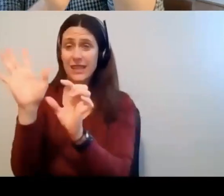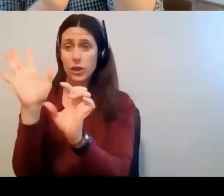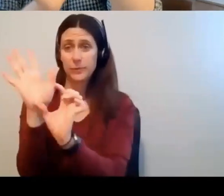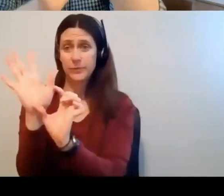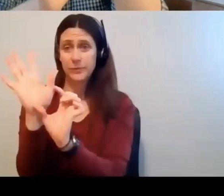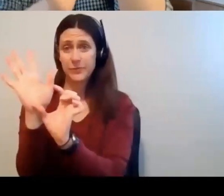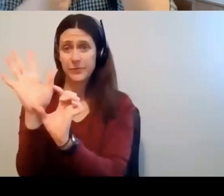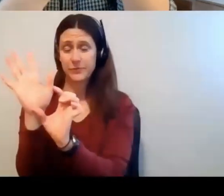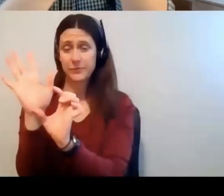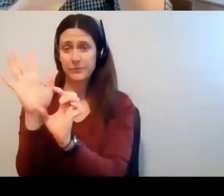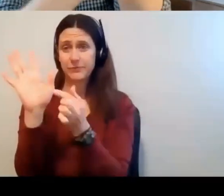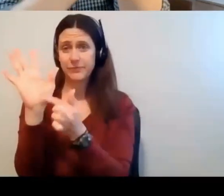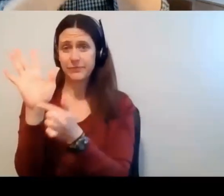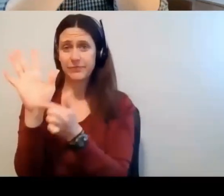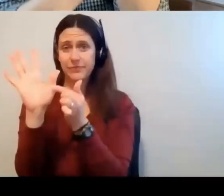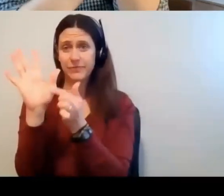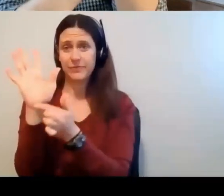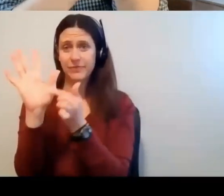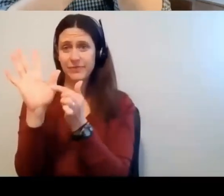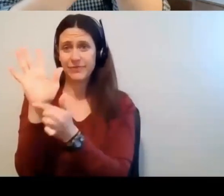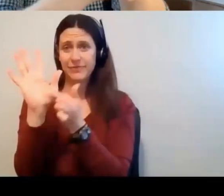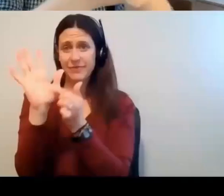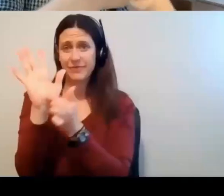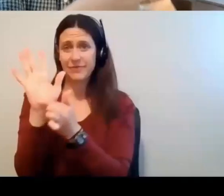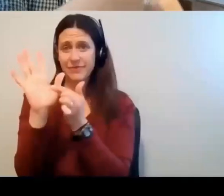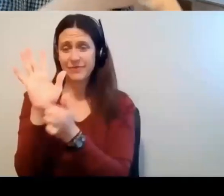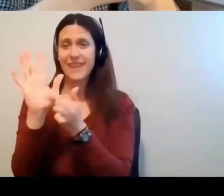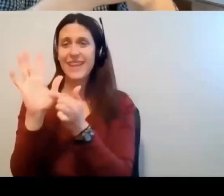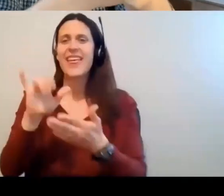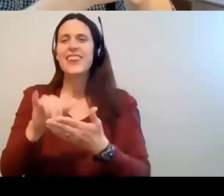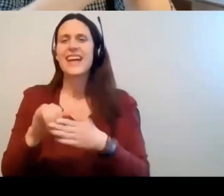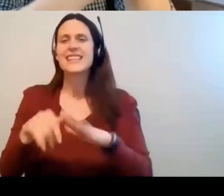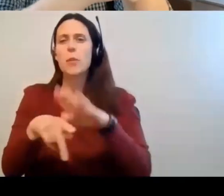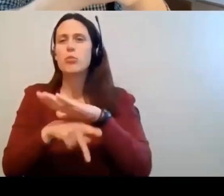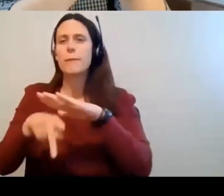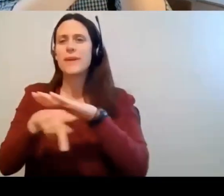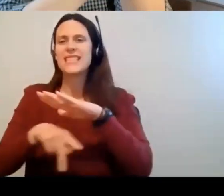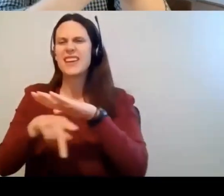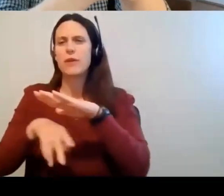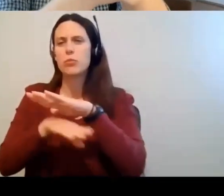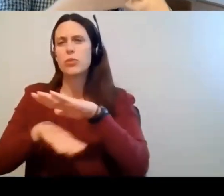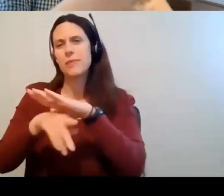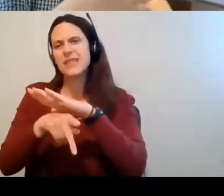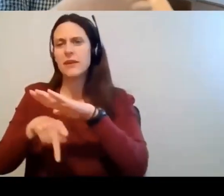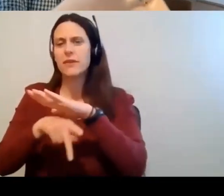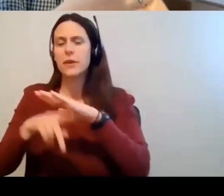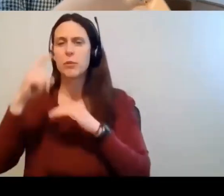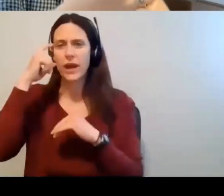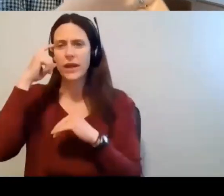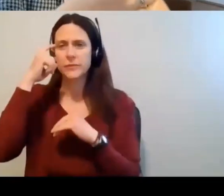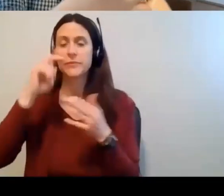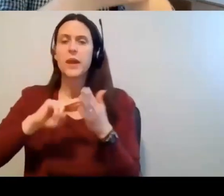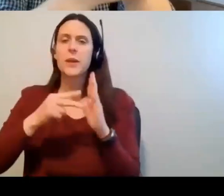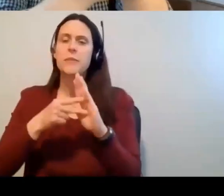wrist and the bottom of our thumb, this portion of our hand is our primitive brain. Okay, so primitive brain, meaning